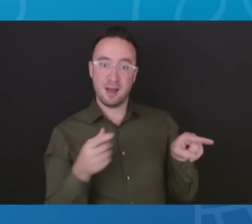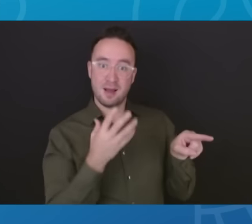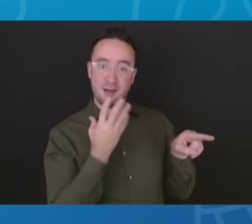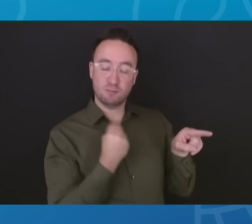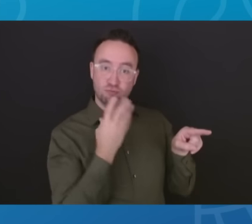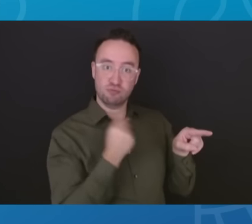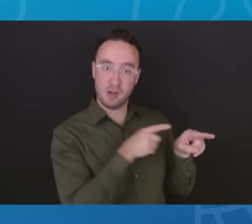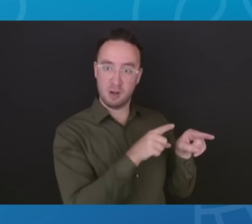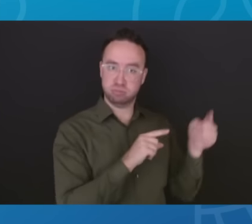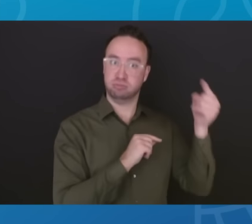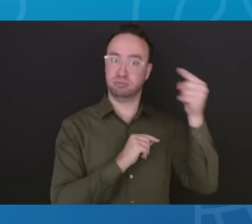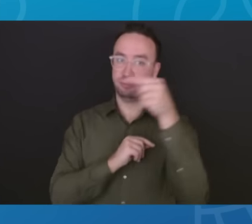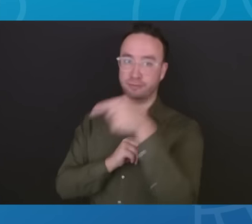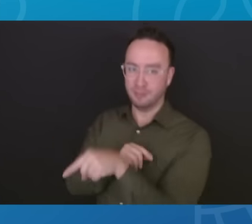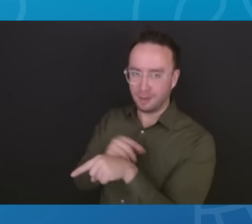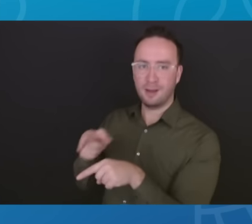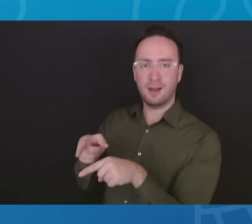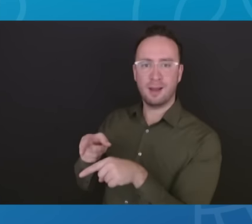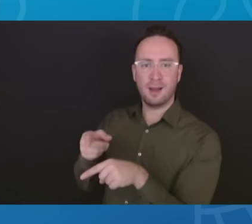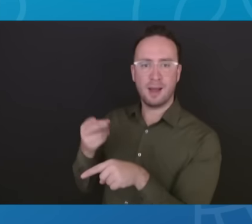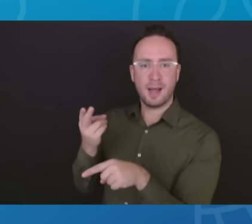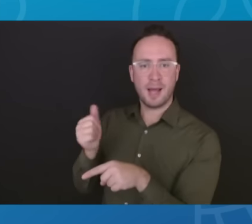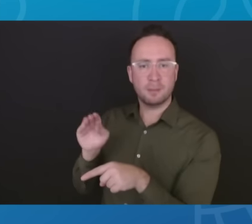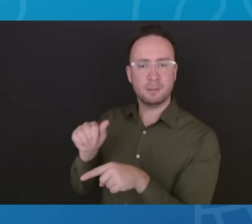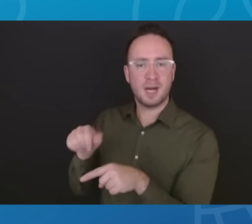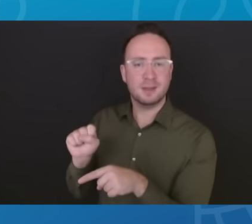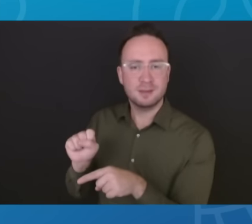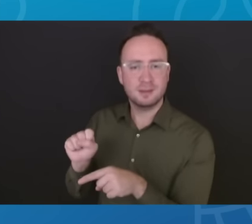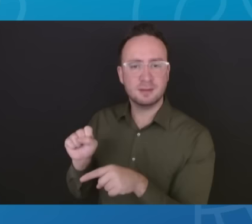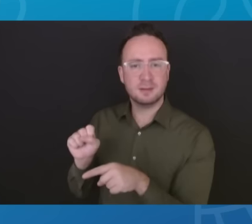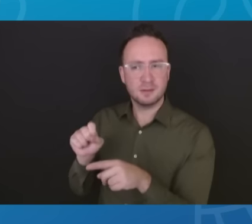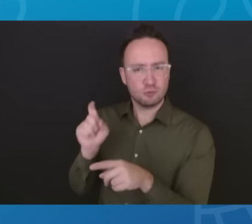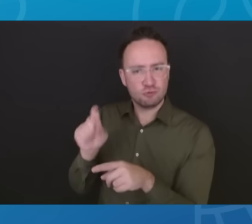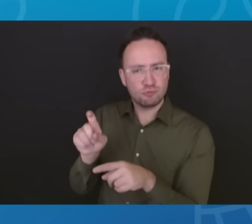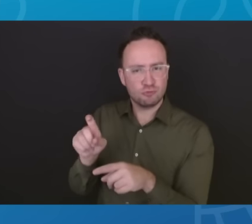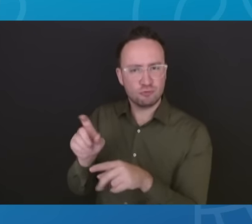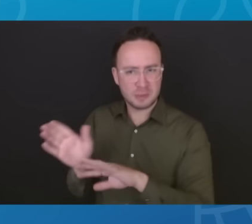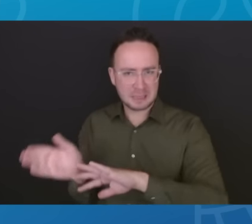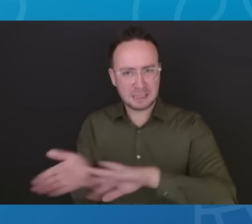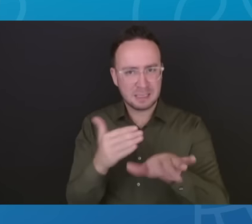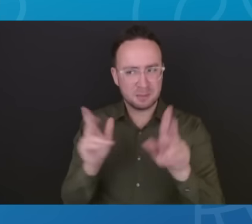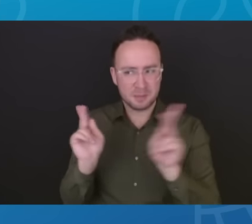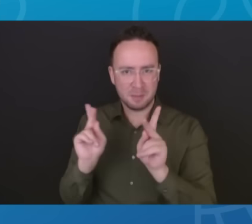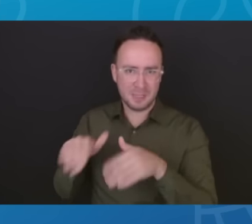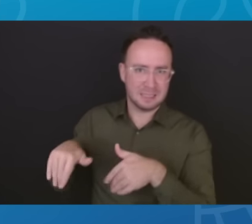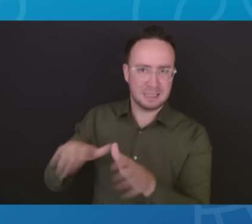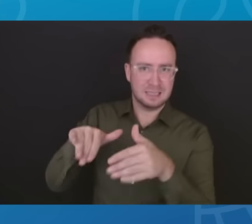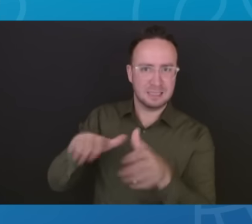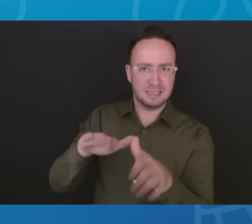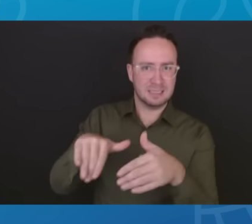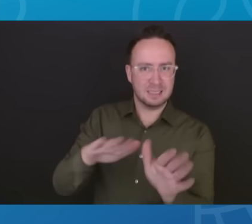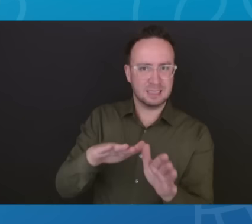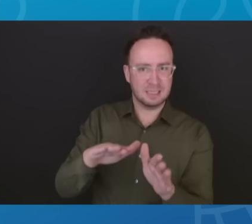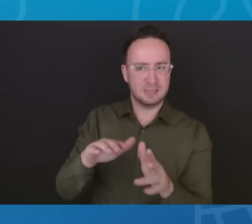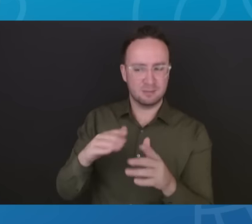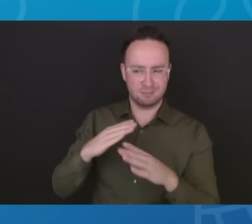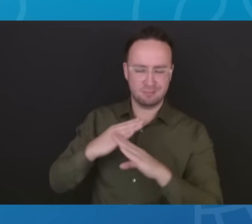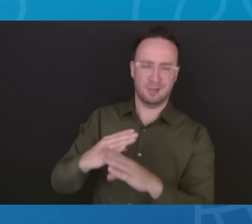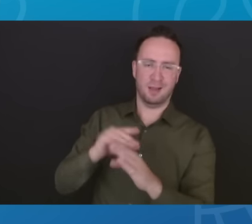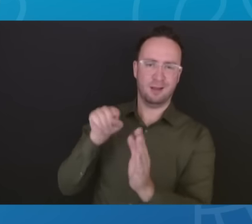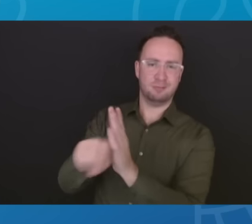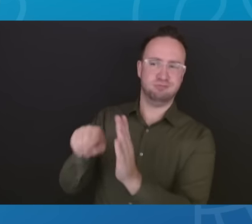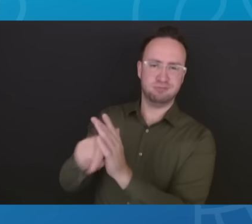civilians evacuated. That would be something that, that would be a good thing for those civilians to see that they are out of harm's way. But it gets back to this broader point that I made, which is as long